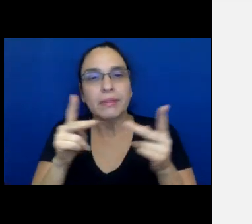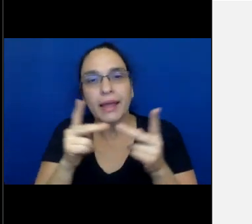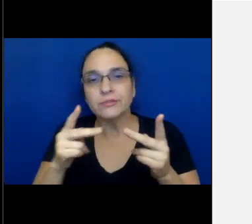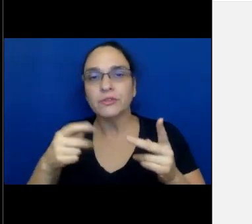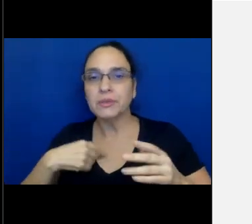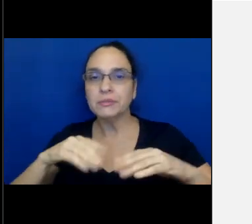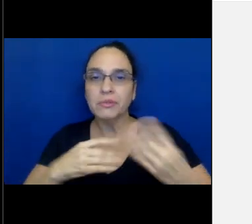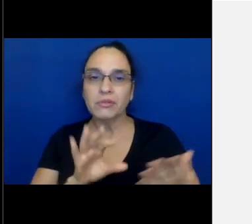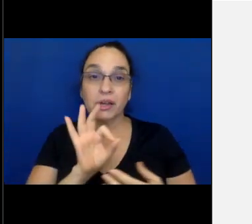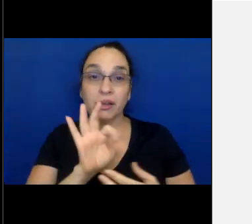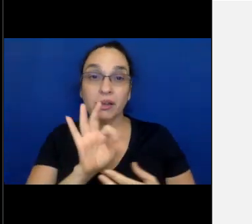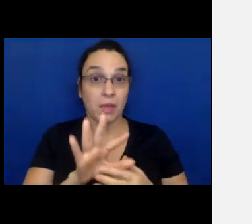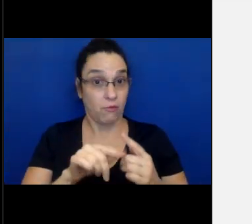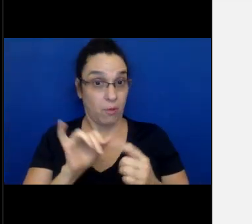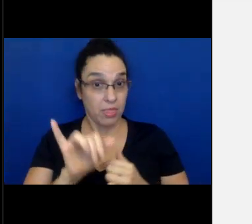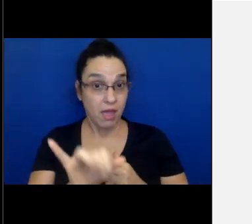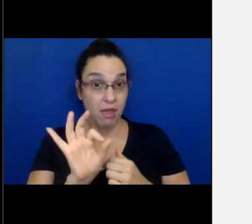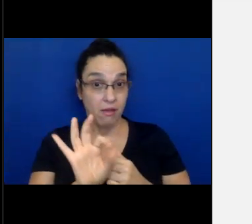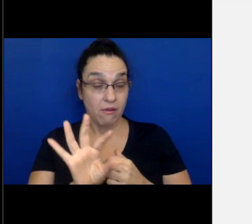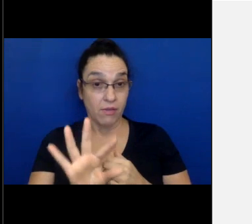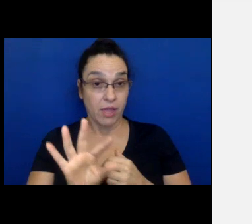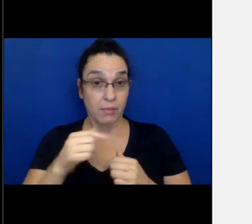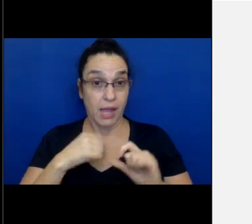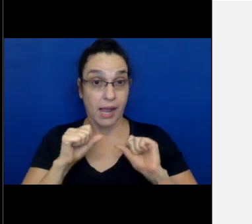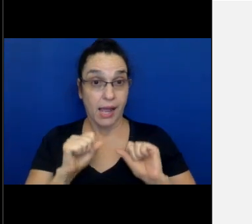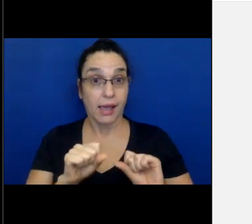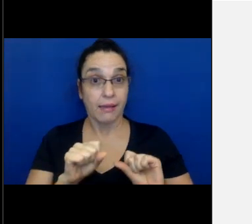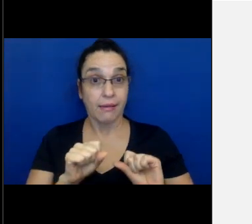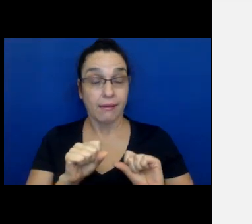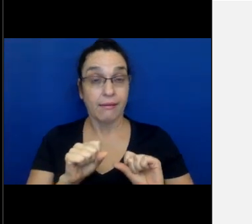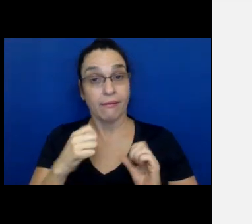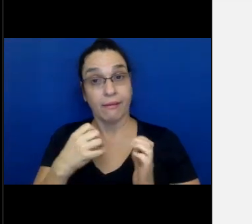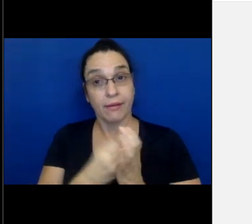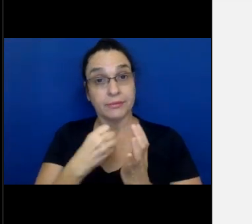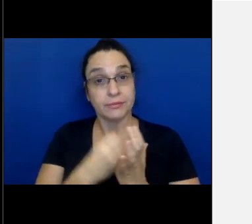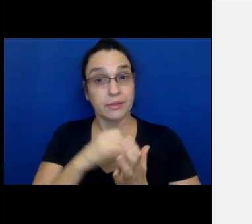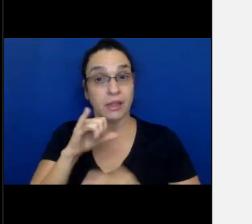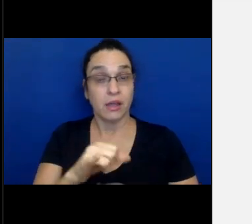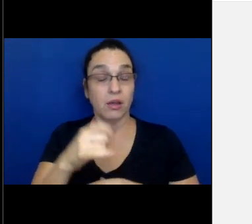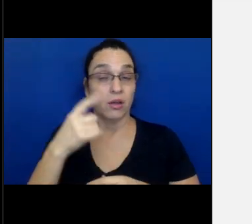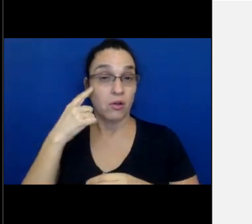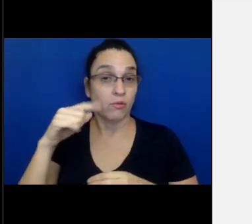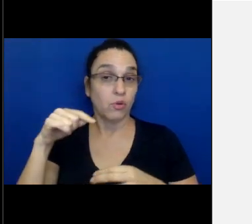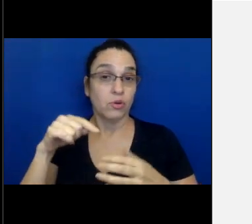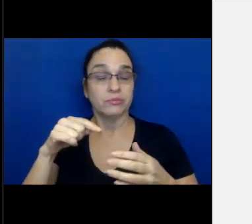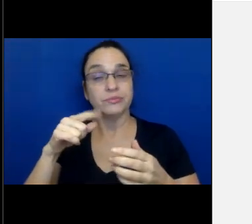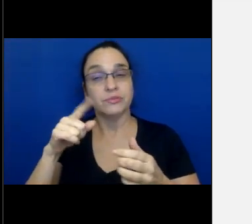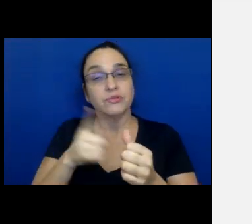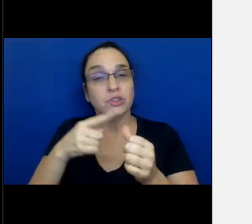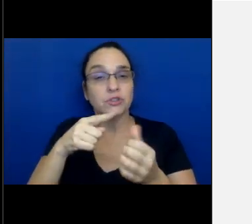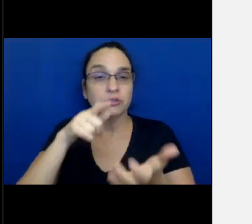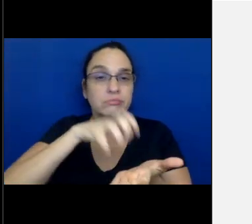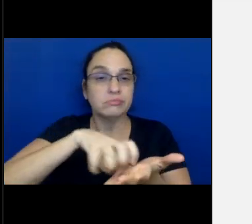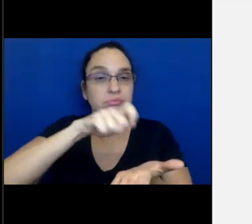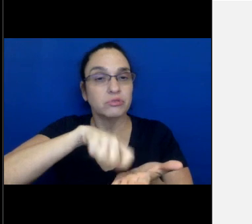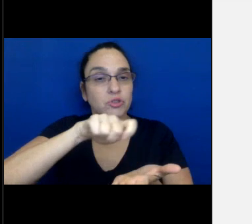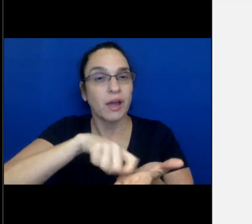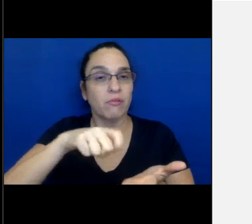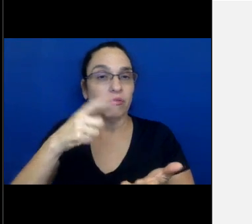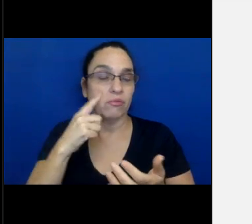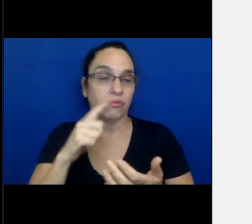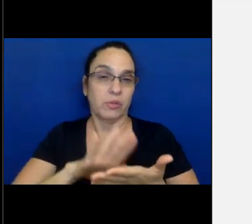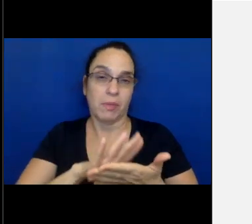that feedback, I can then sort of use that to fuel this first draft of a paper. So I really like conferencing